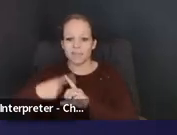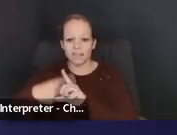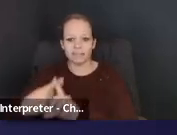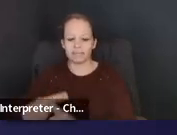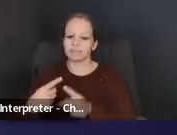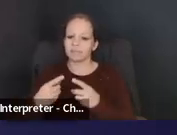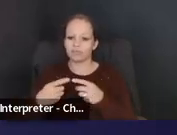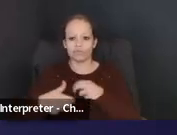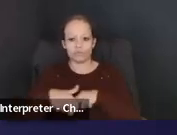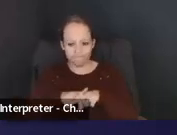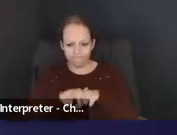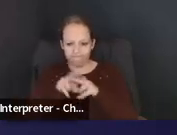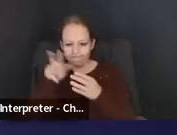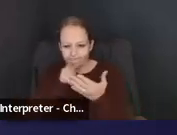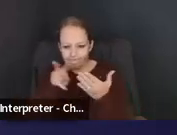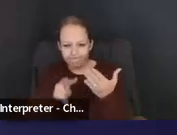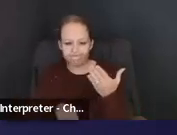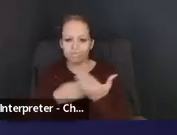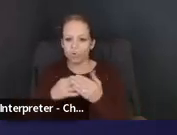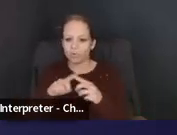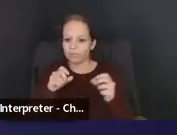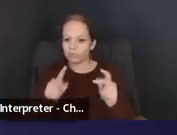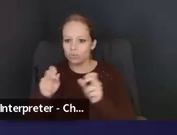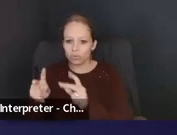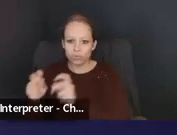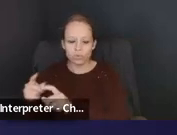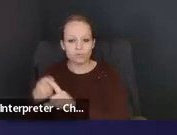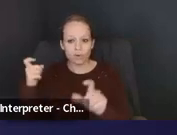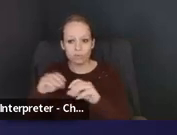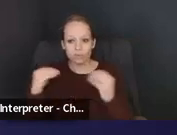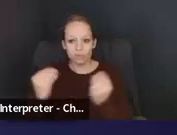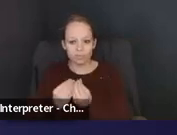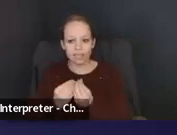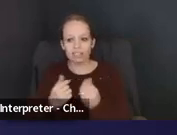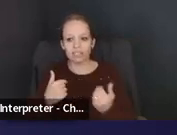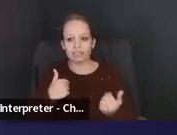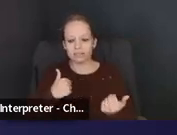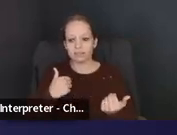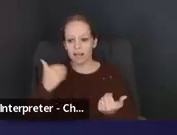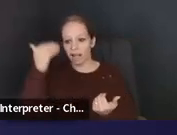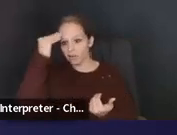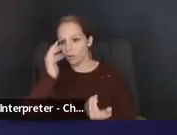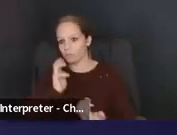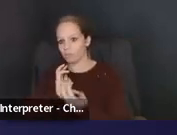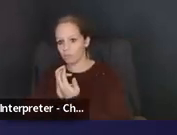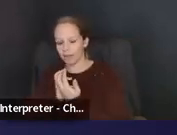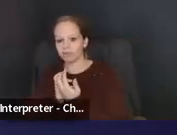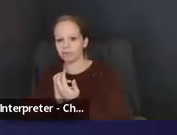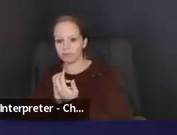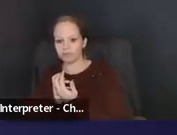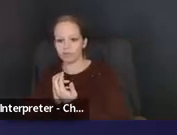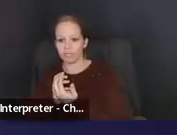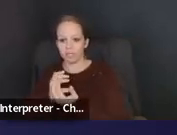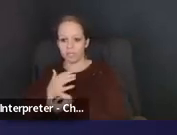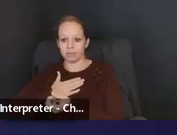look through the opportunities from the organizations that I know align with the sorts of things that I